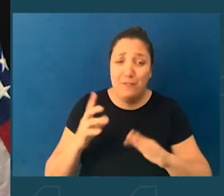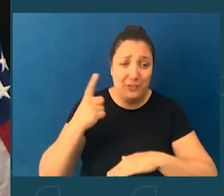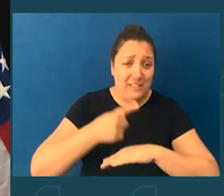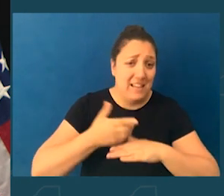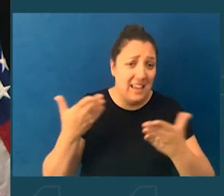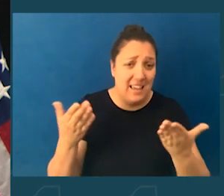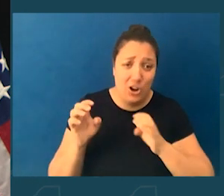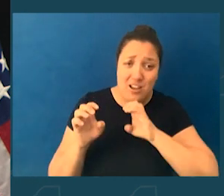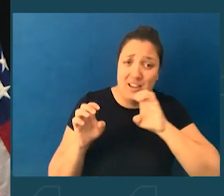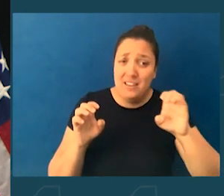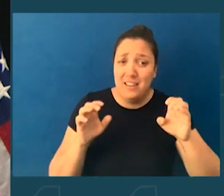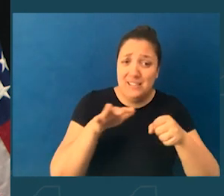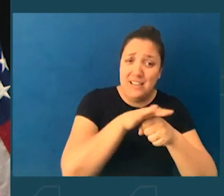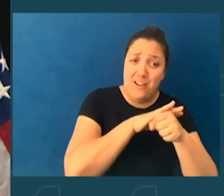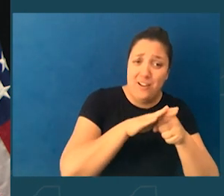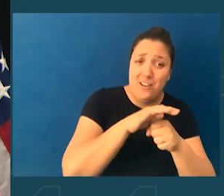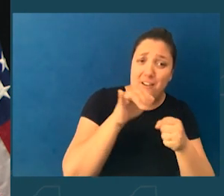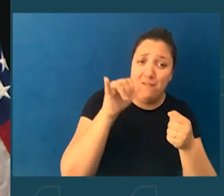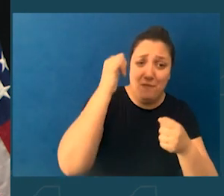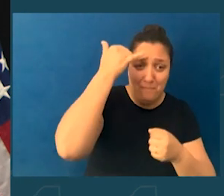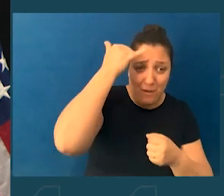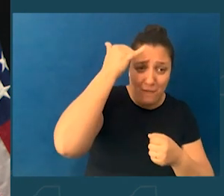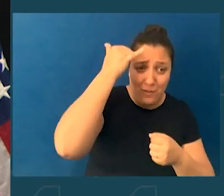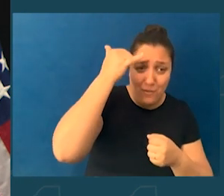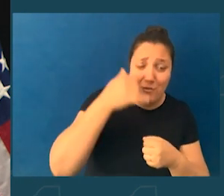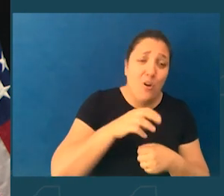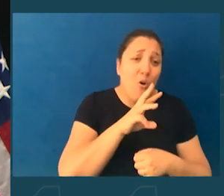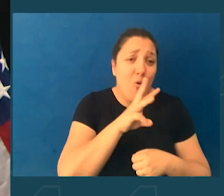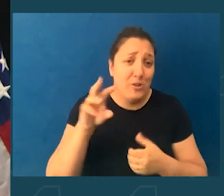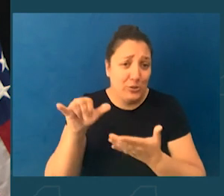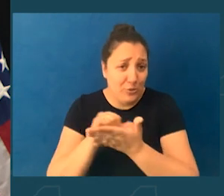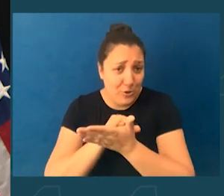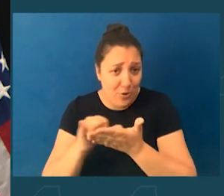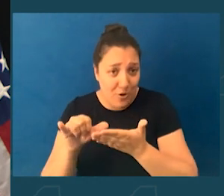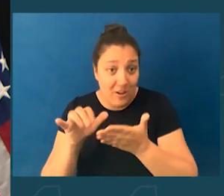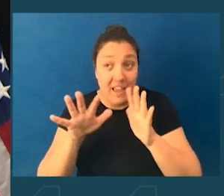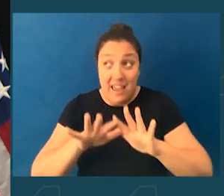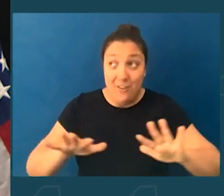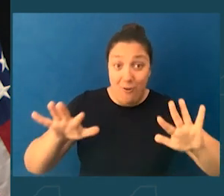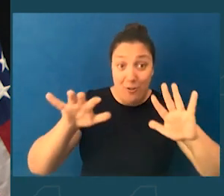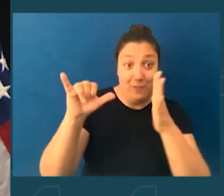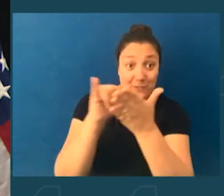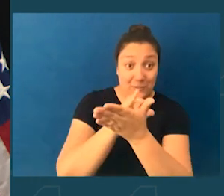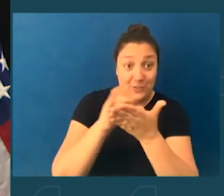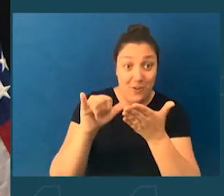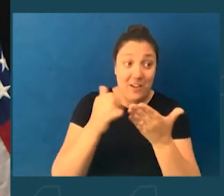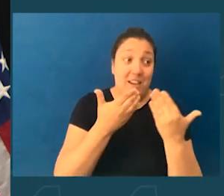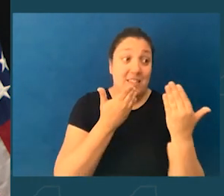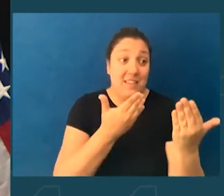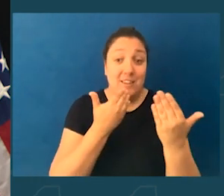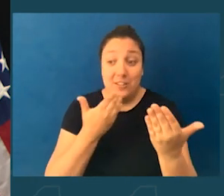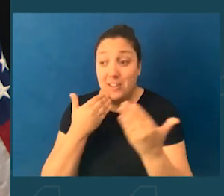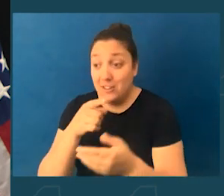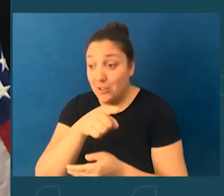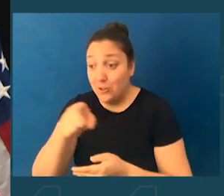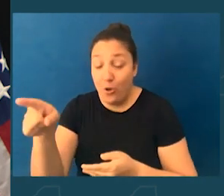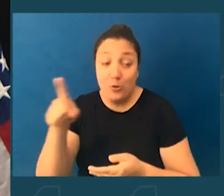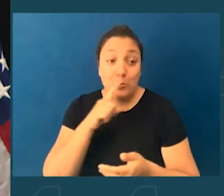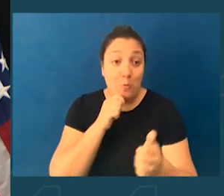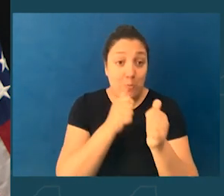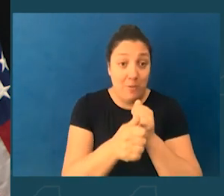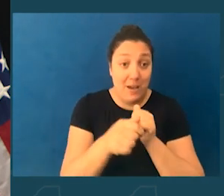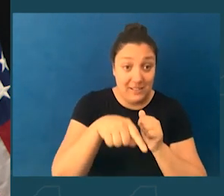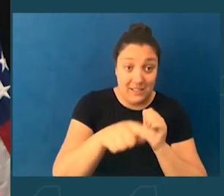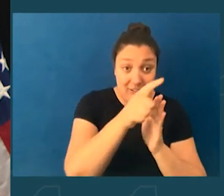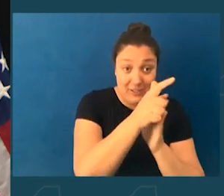Western New York, and for all residents of New York State. We thank all those involved in the passage of this historic budget, especially Governor Hochul,